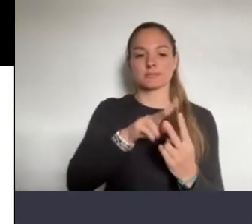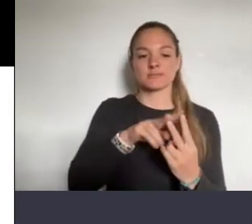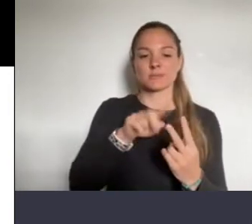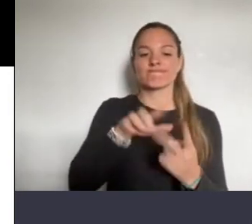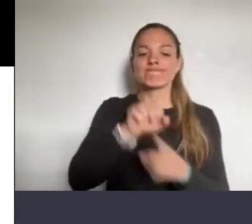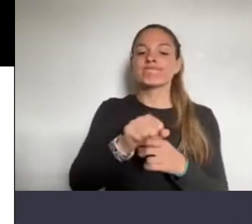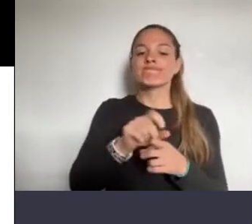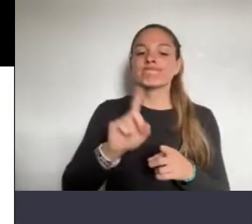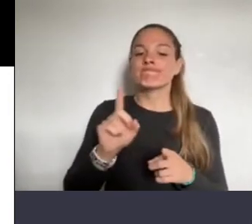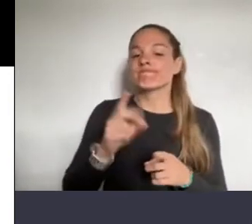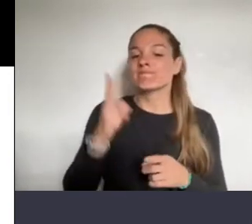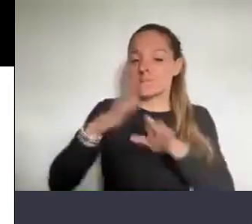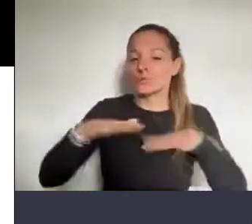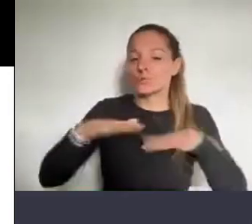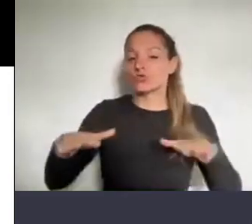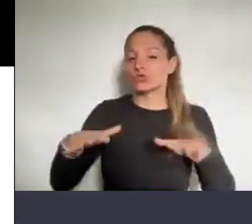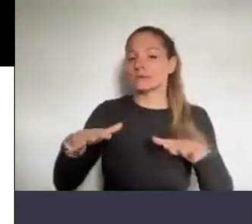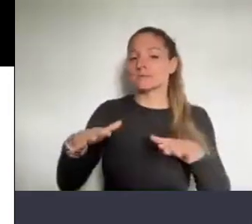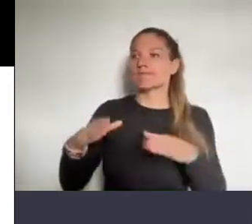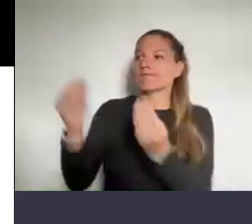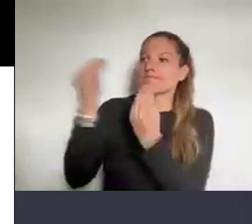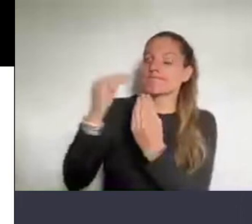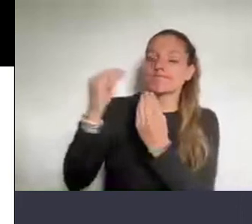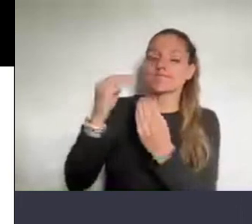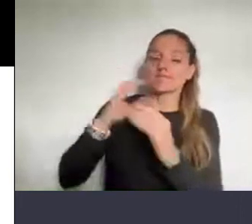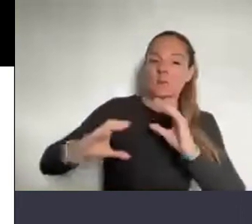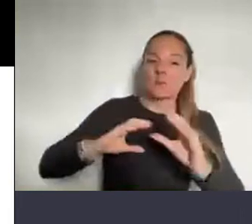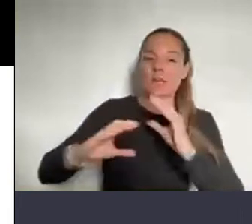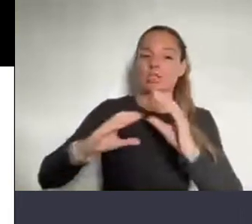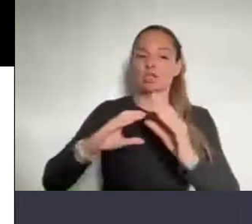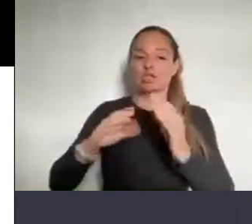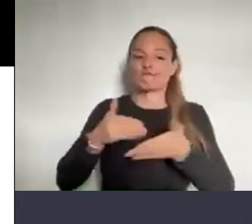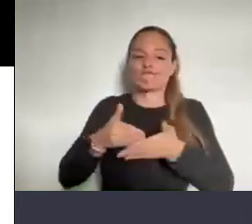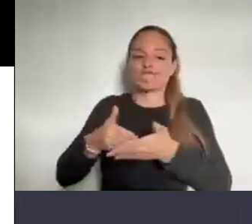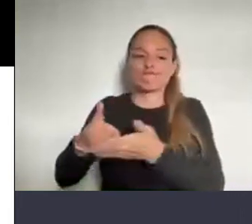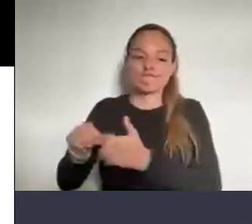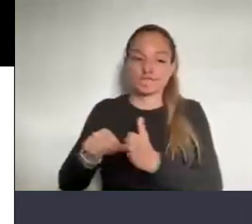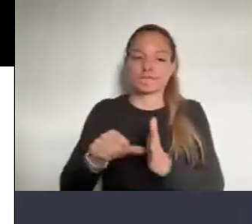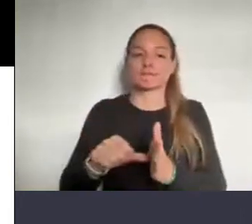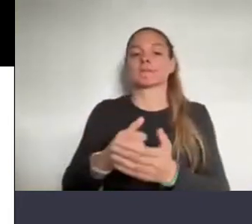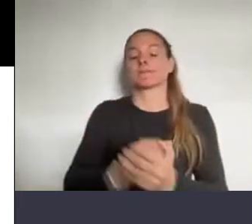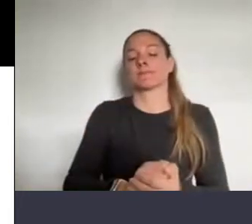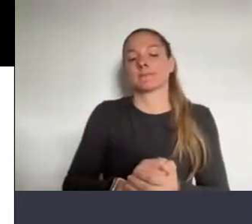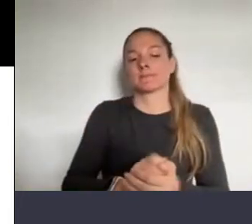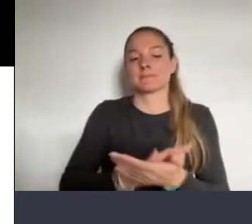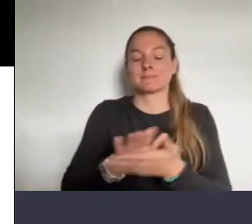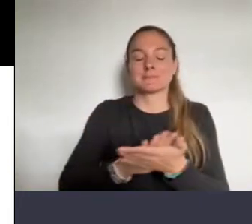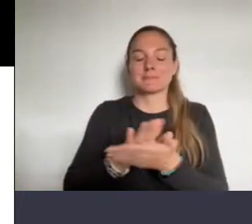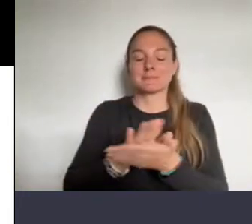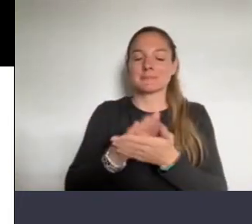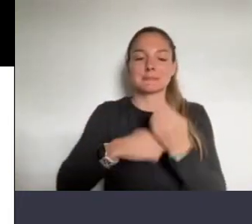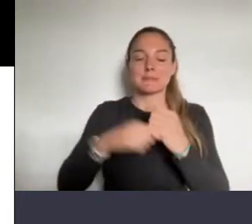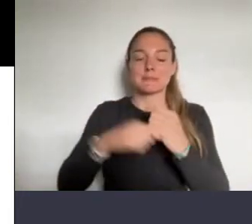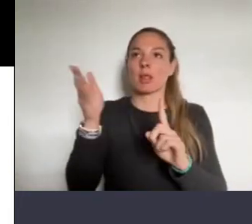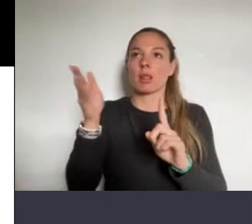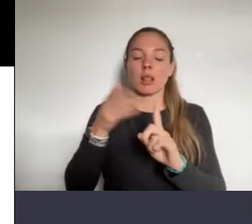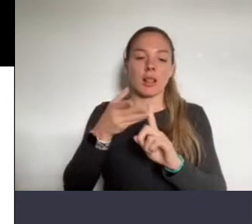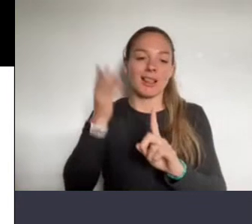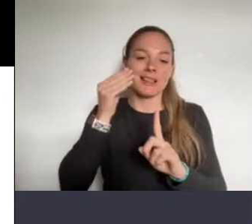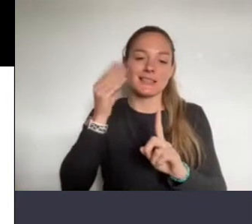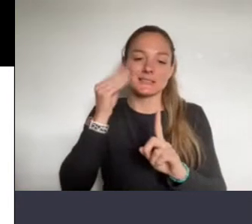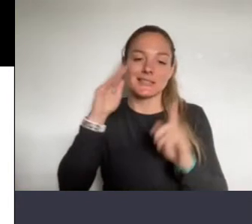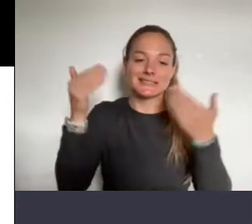achieve communication and language early goals of listening and attention, and those were ranging from